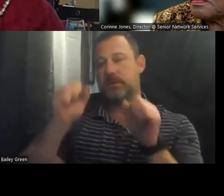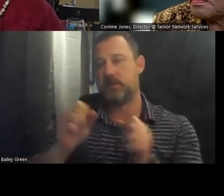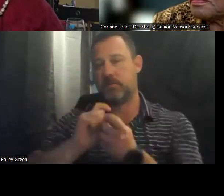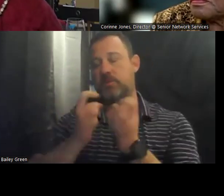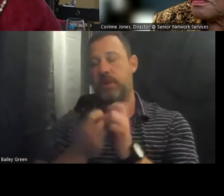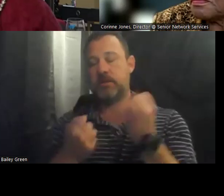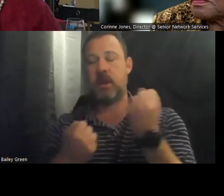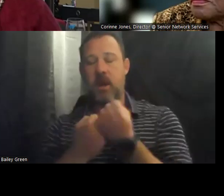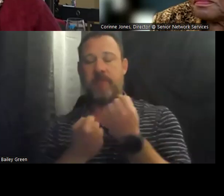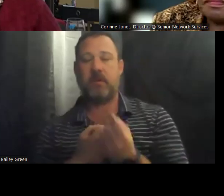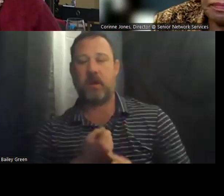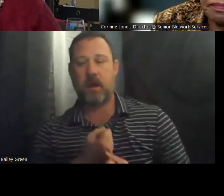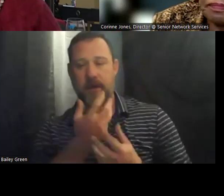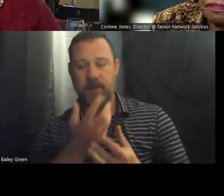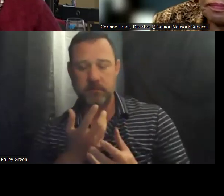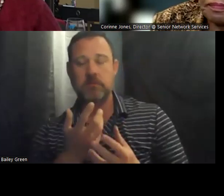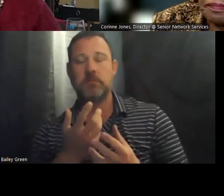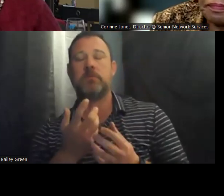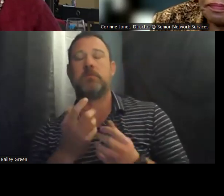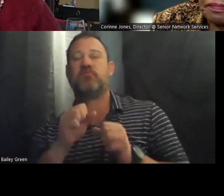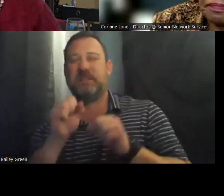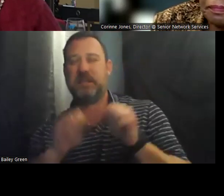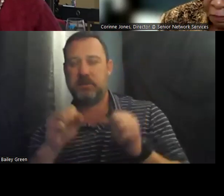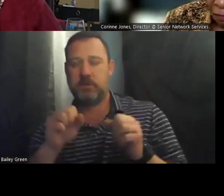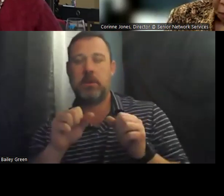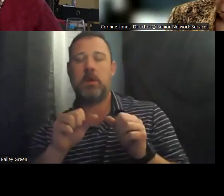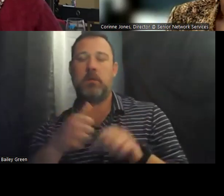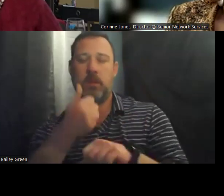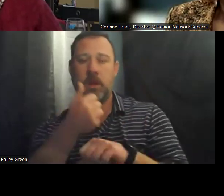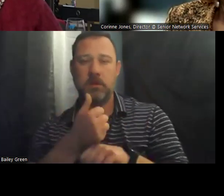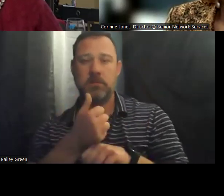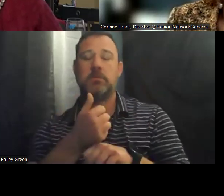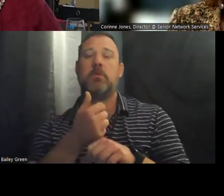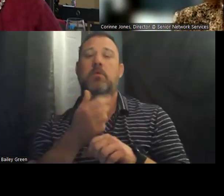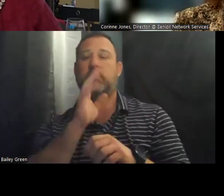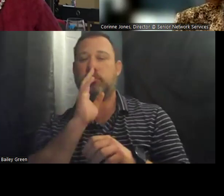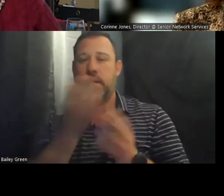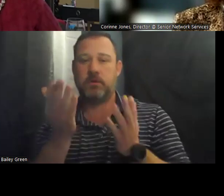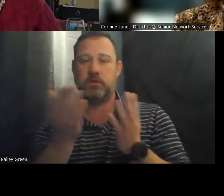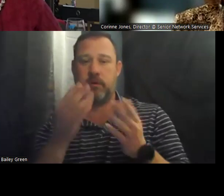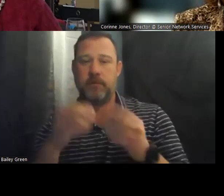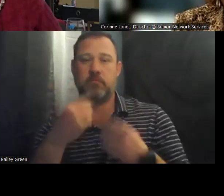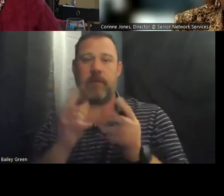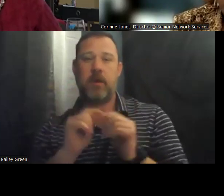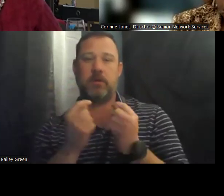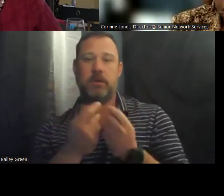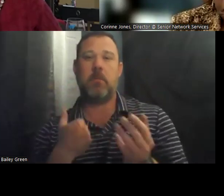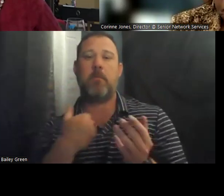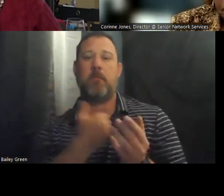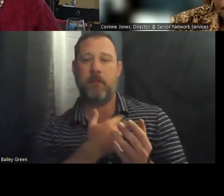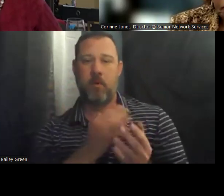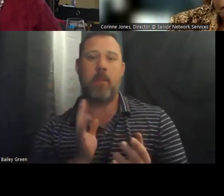advocacy efforts strategically placed our direct service provider team members on